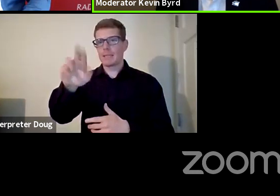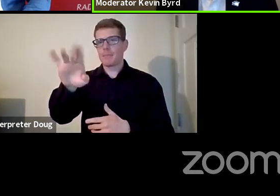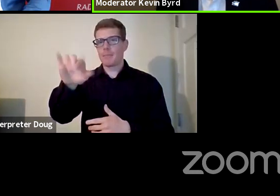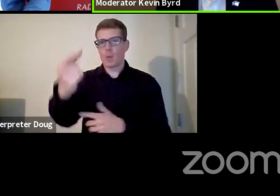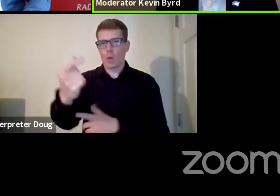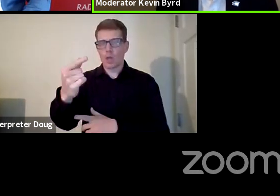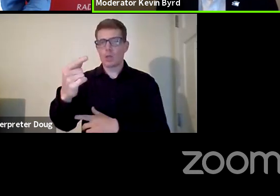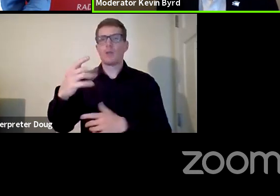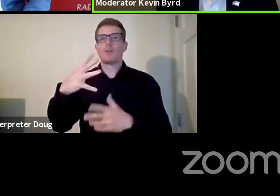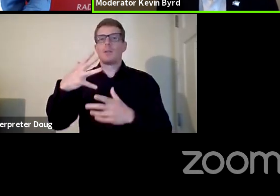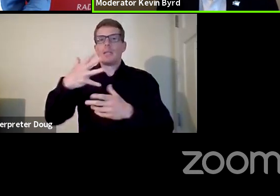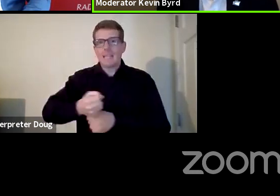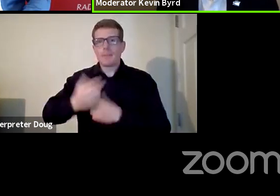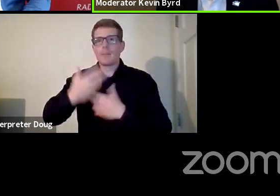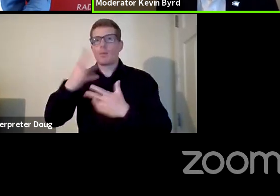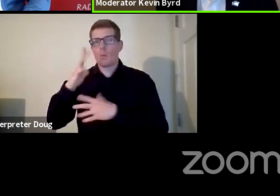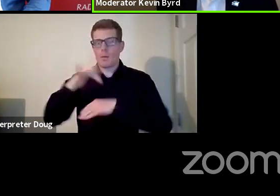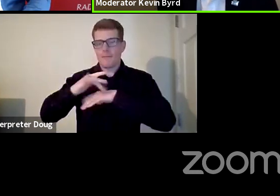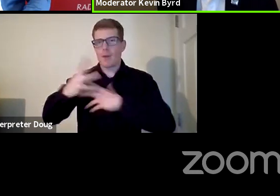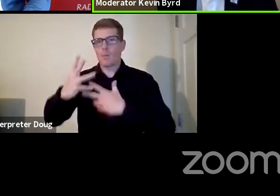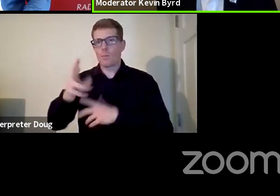at